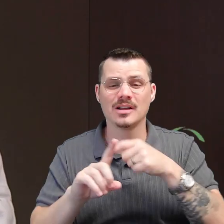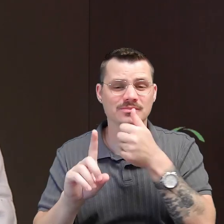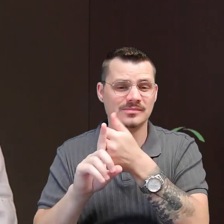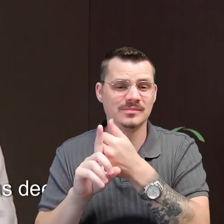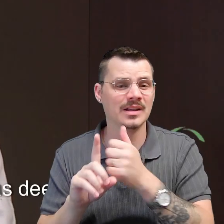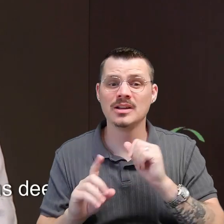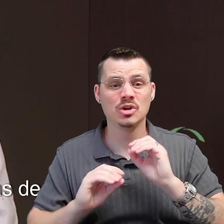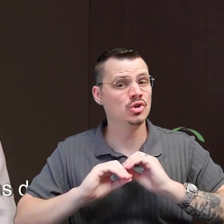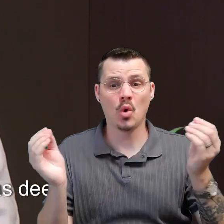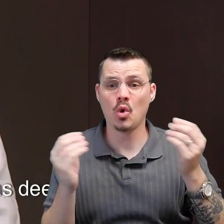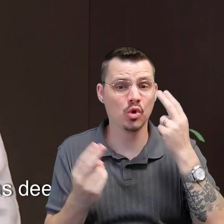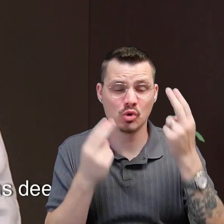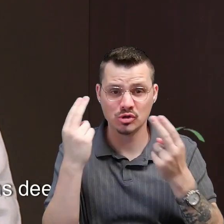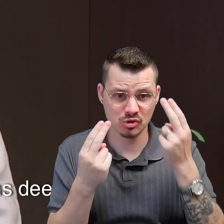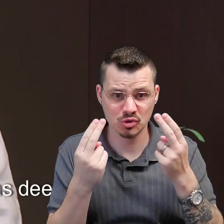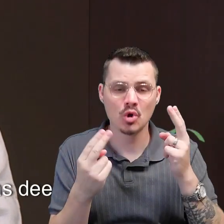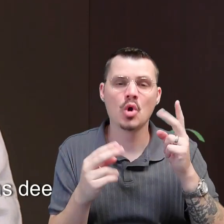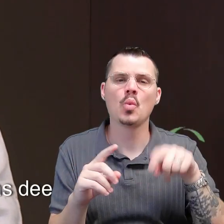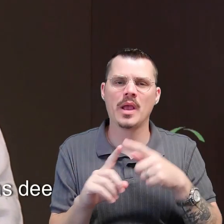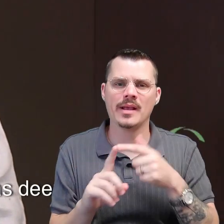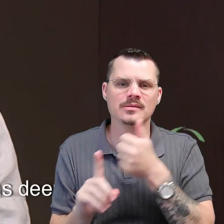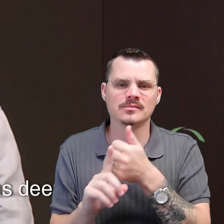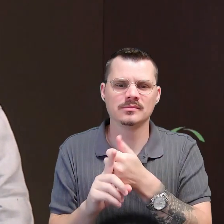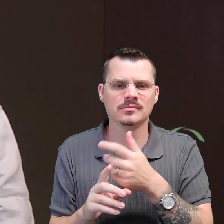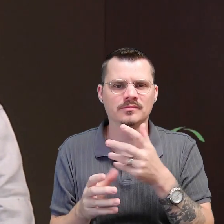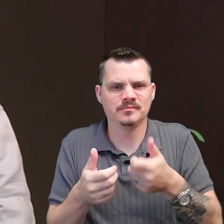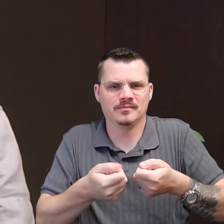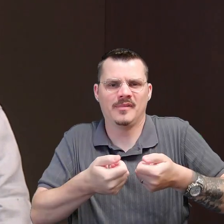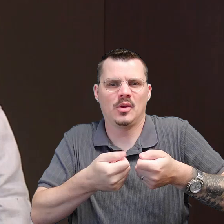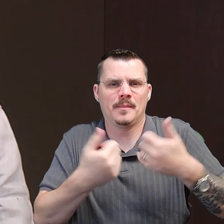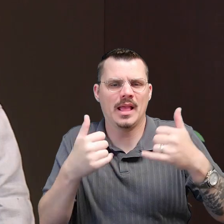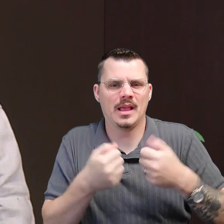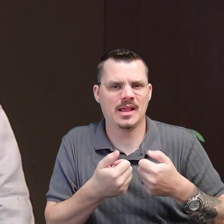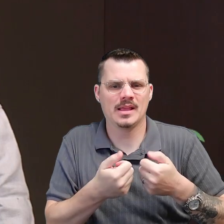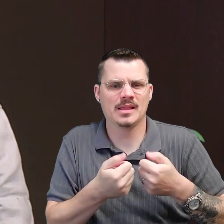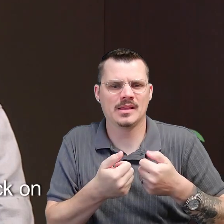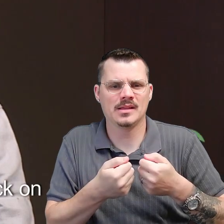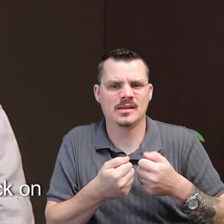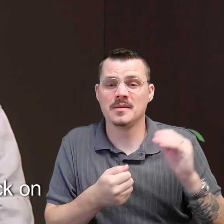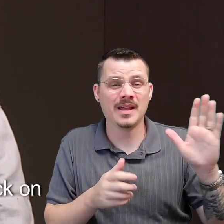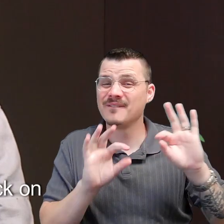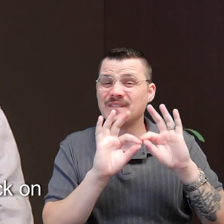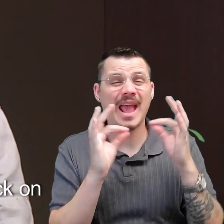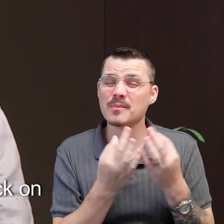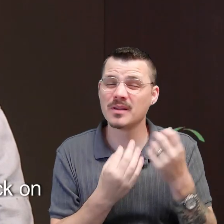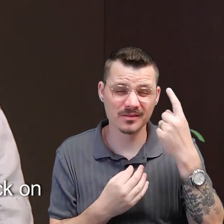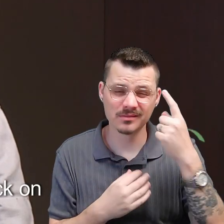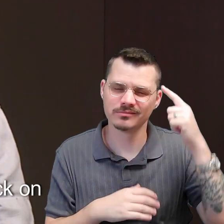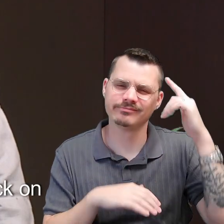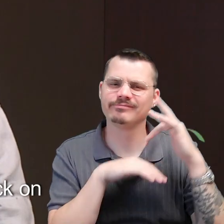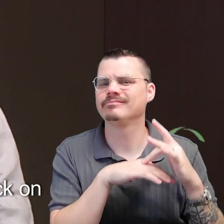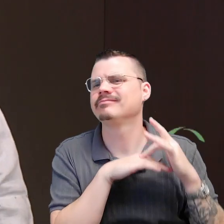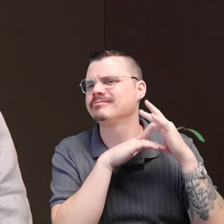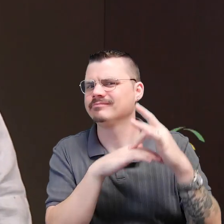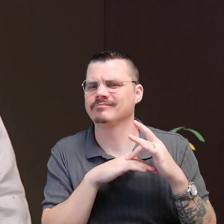he didn't have hallucinations was when he was deep in certain video games. And his family just was